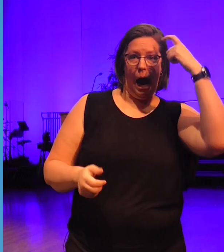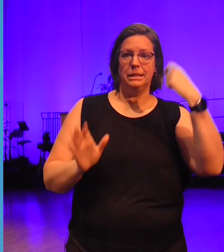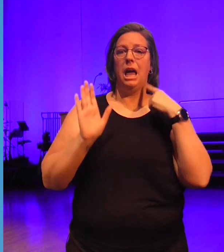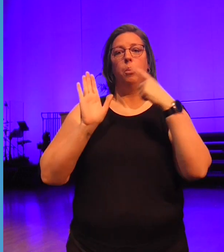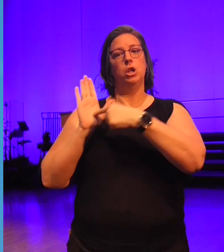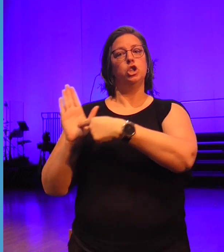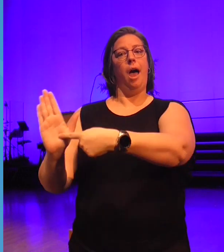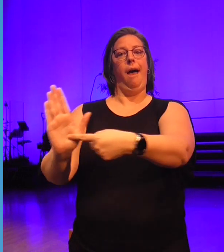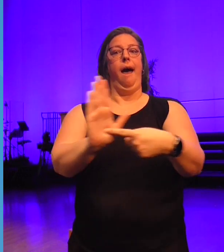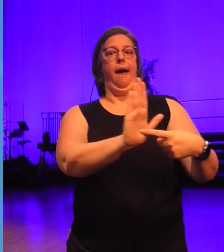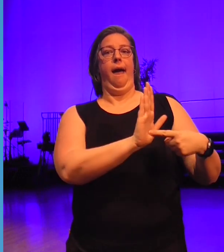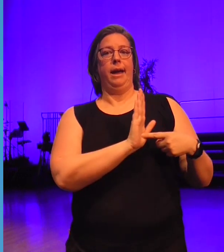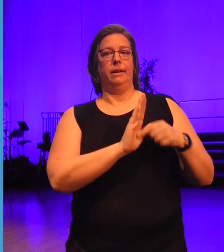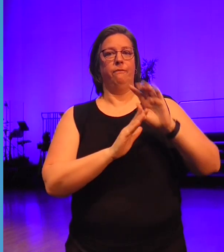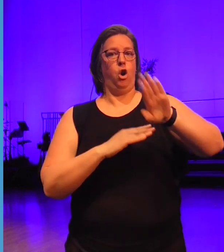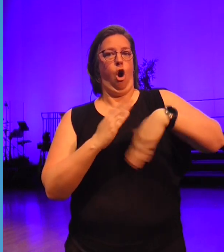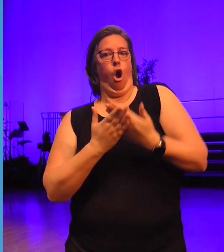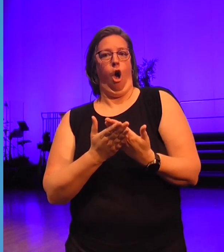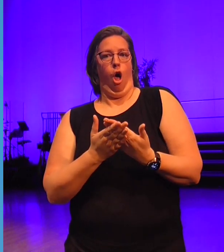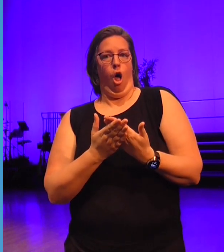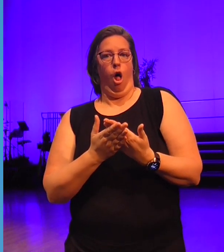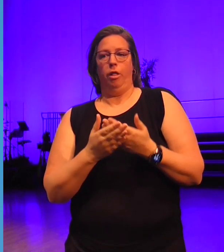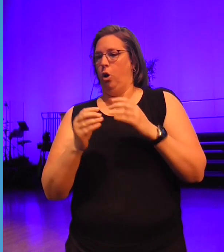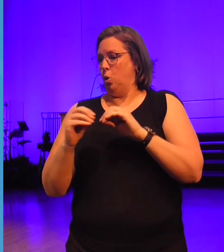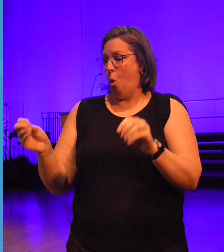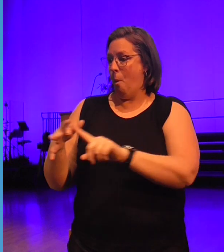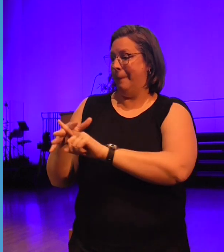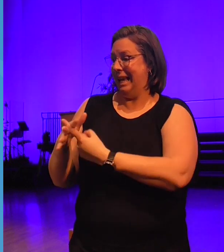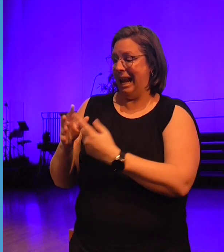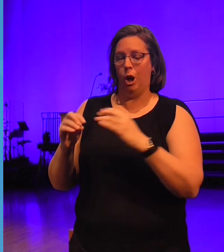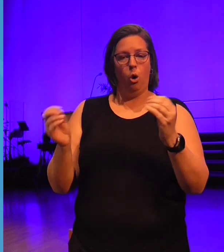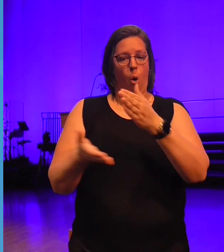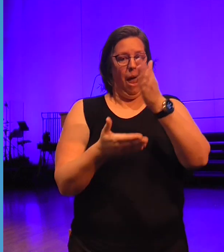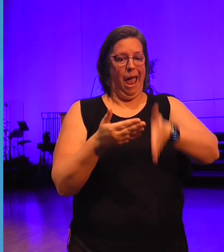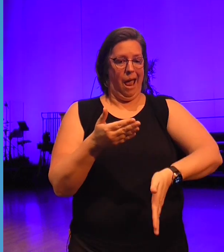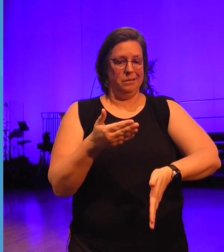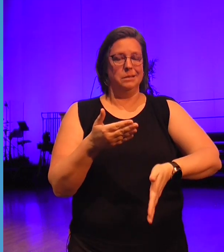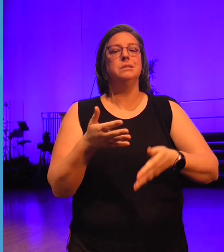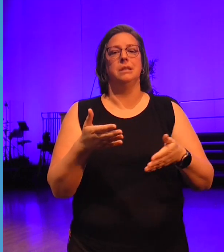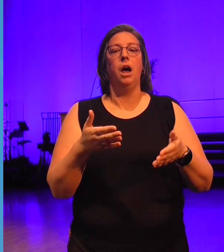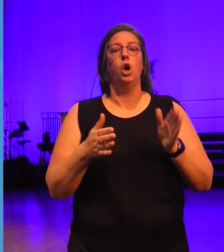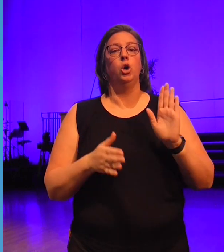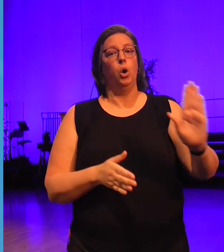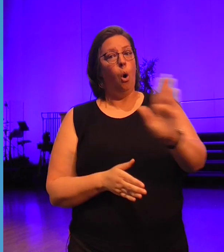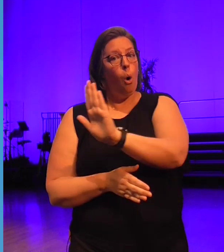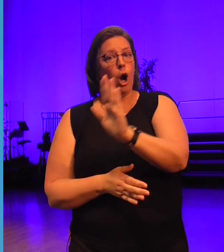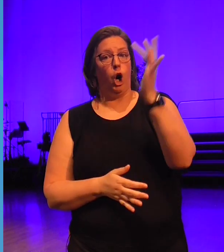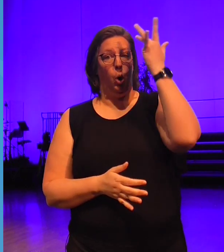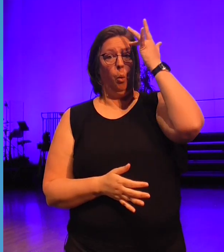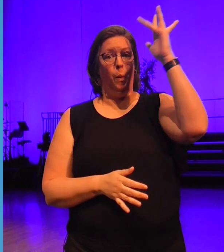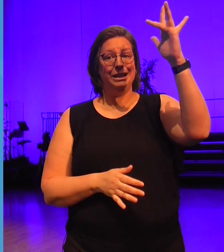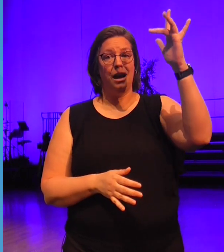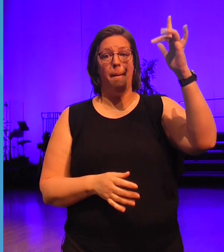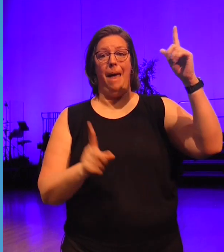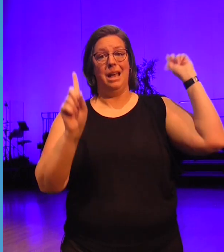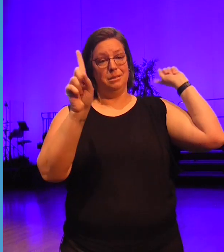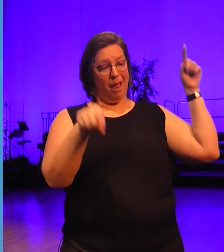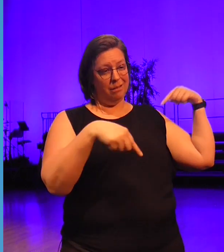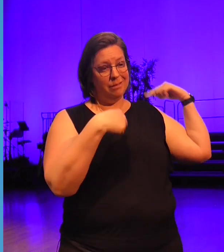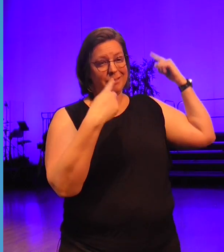living beings without beginning or ending. Your original wisdom has been shining forever like the